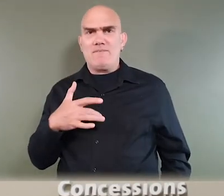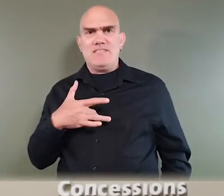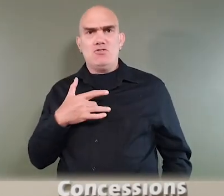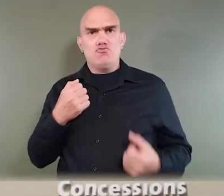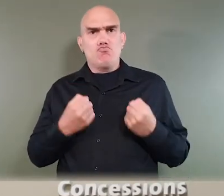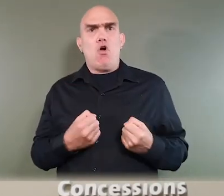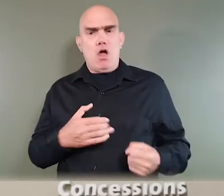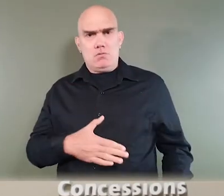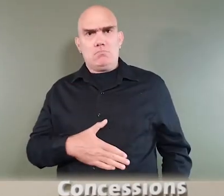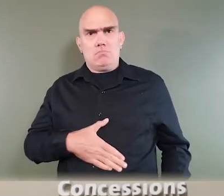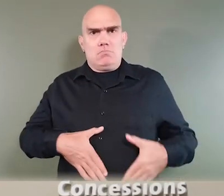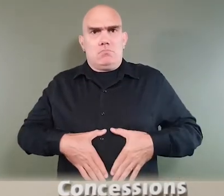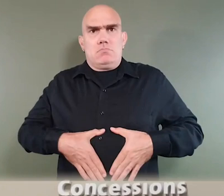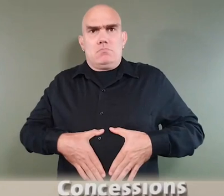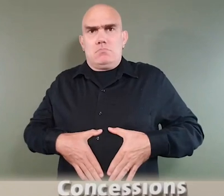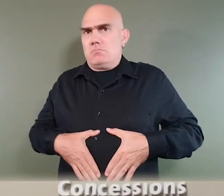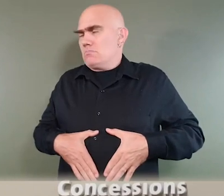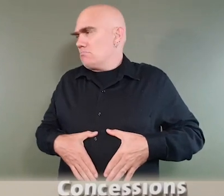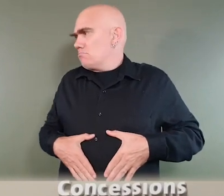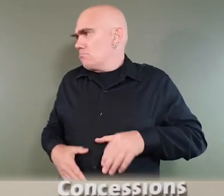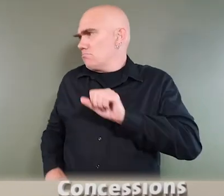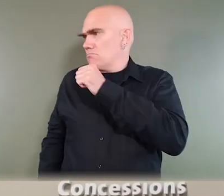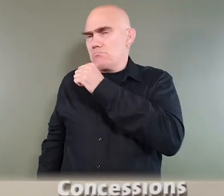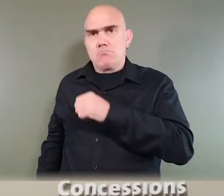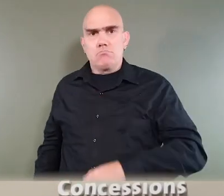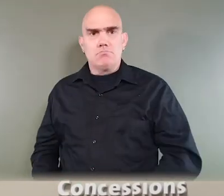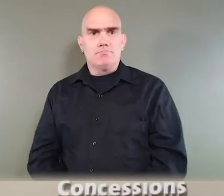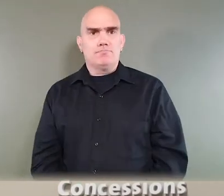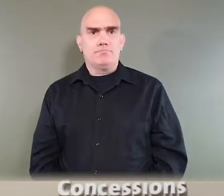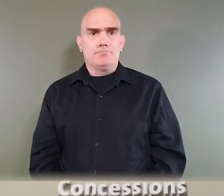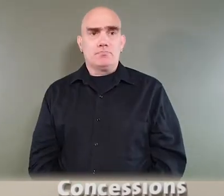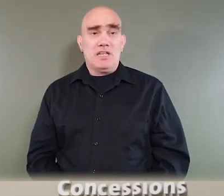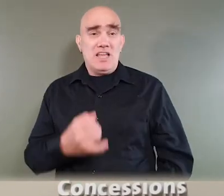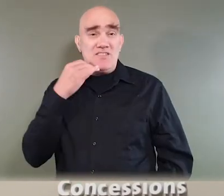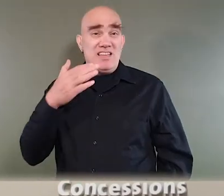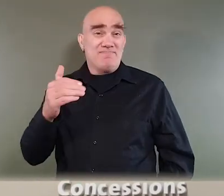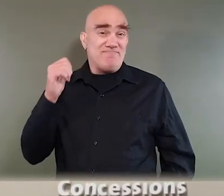If you've got issues with your back, you're going to move less.